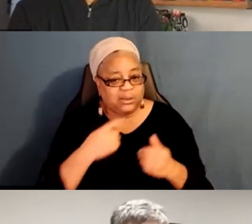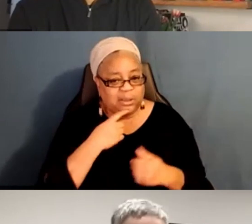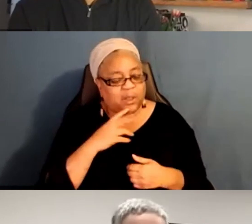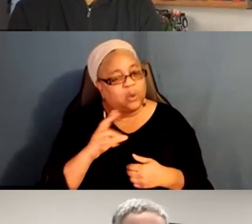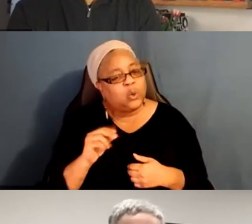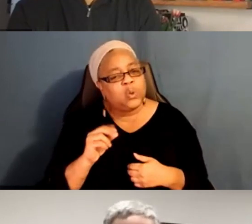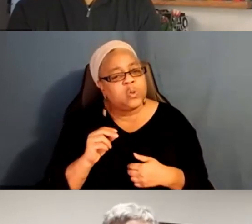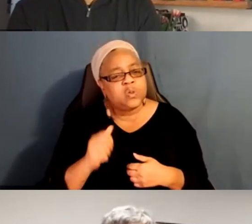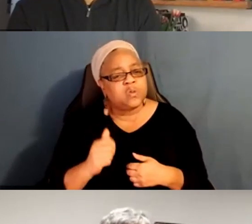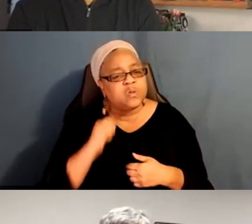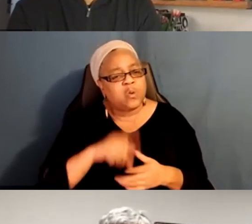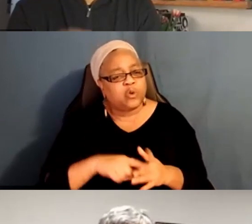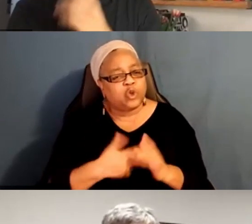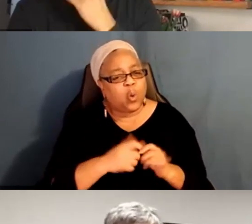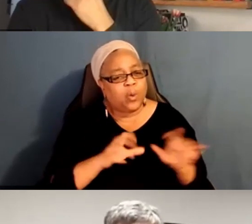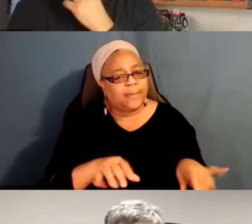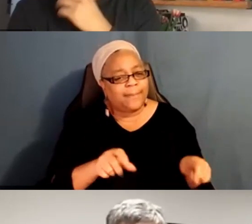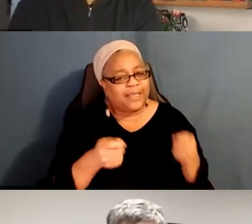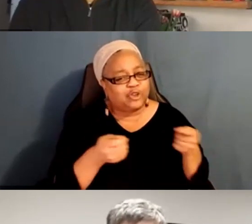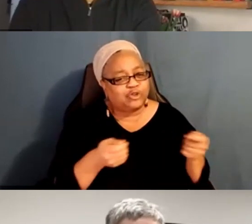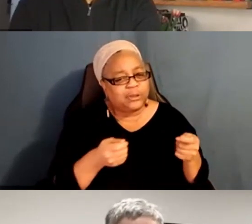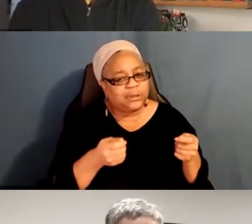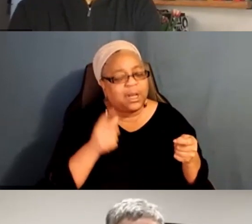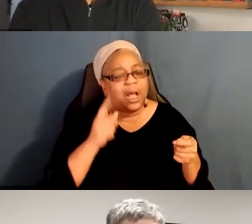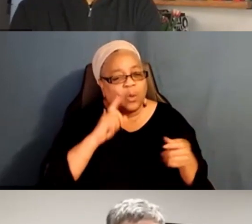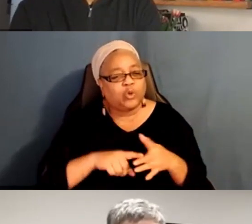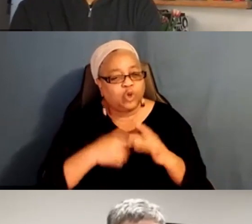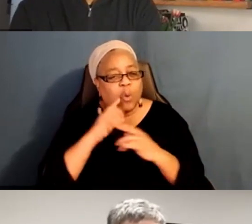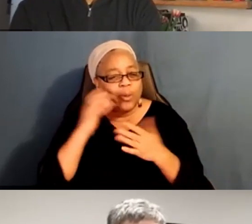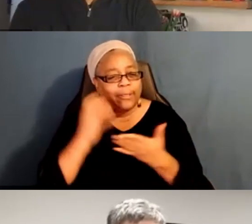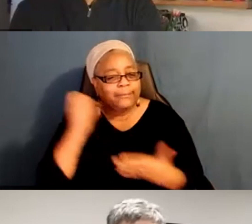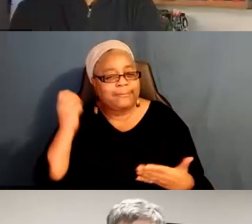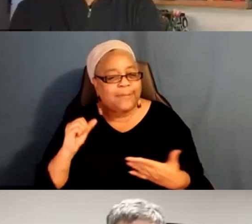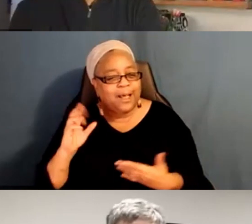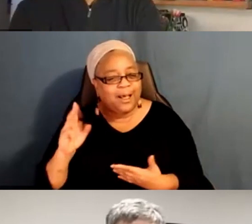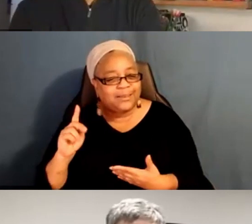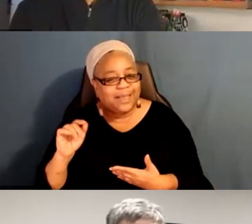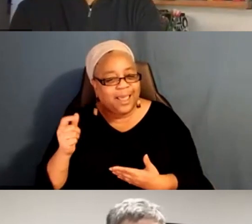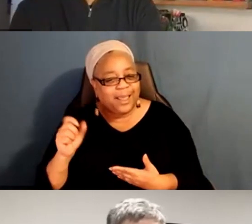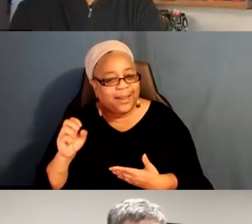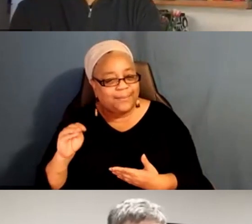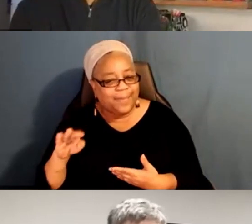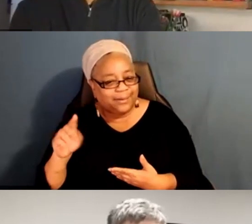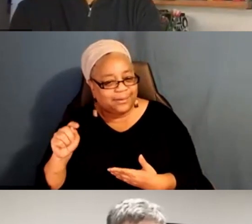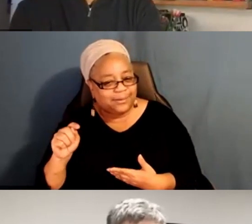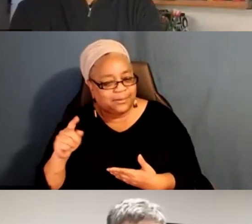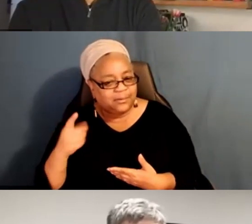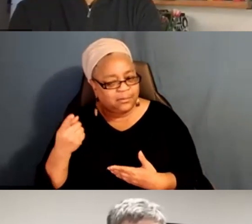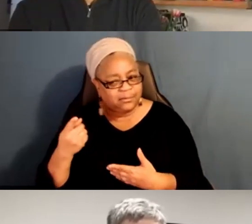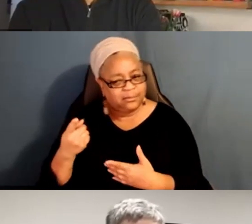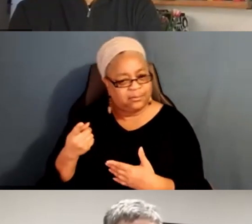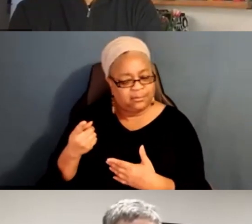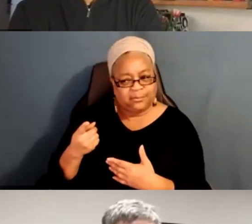with mastery. I'm going to start with attunement. And what can I get from that? Or what does it tell